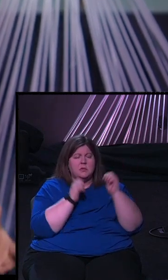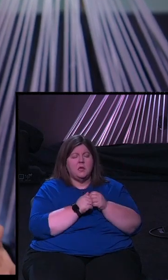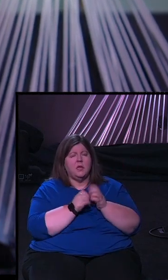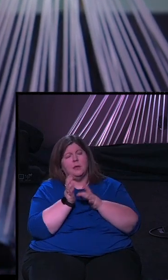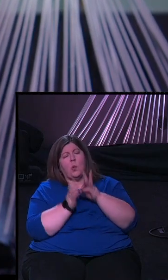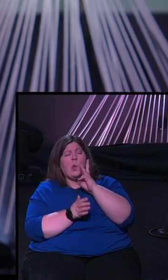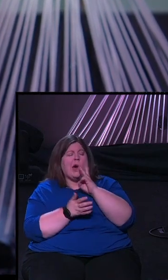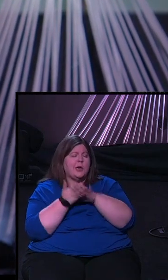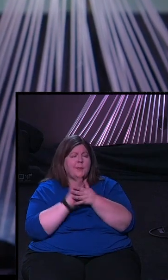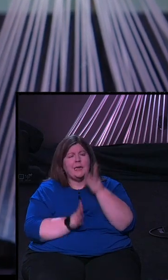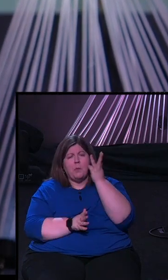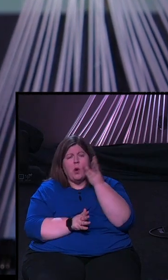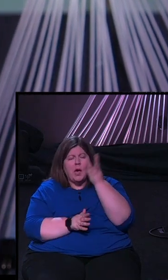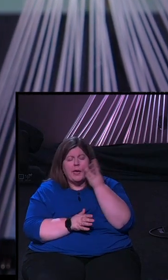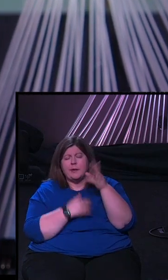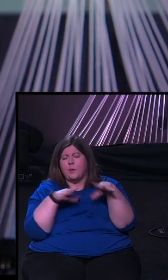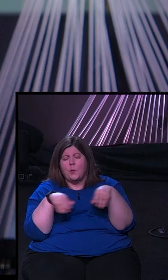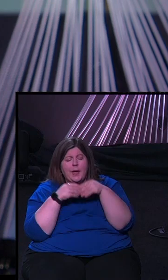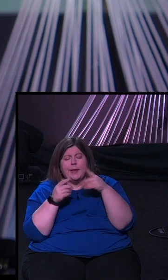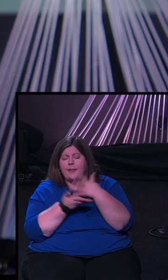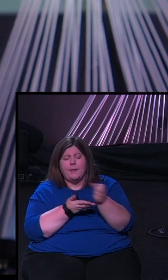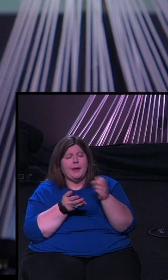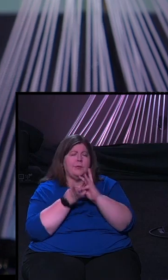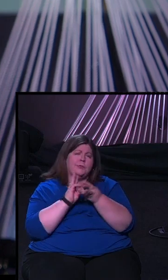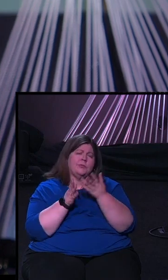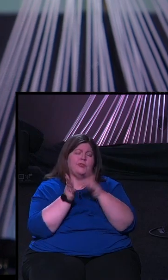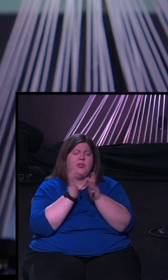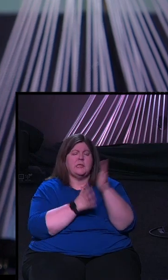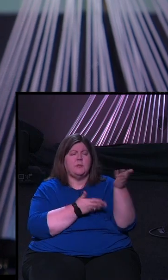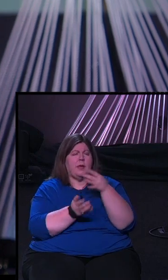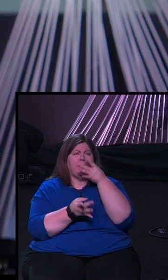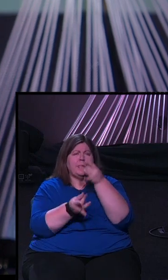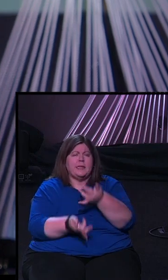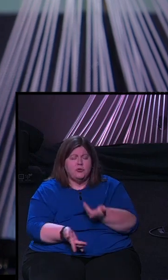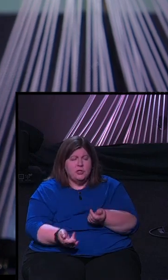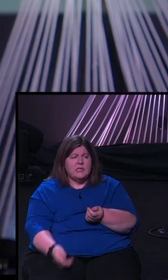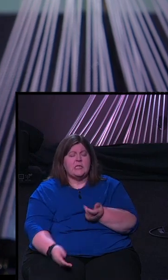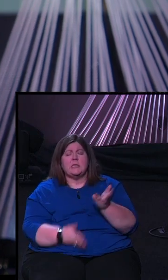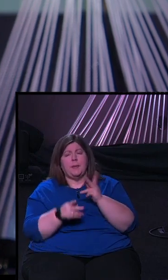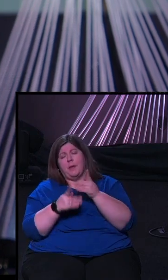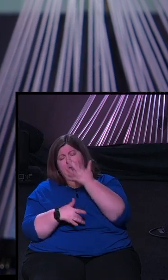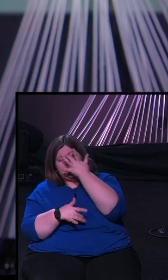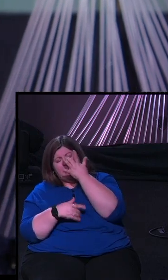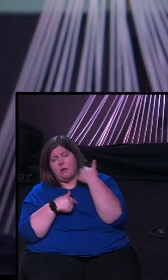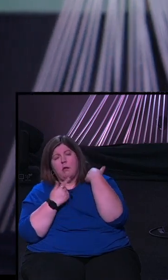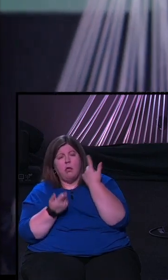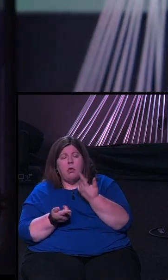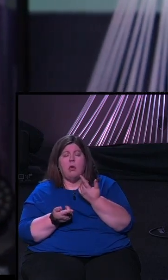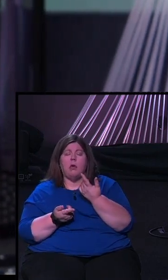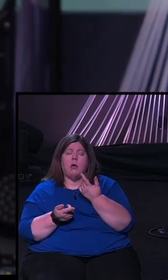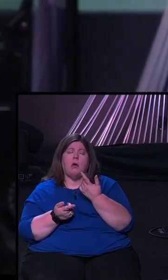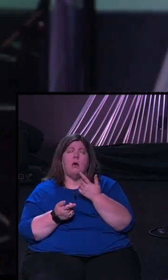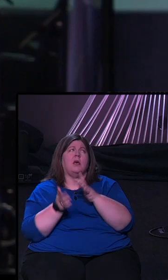turned water into wine at a wedding. They ran out. Jesus brought the best stuff out. People who have been sick showed